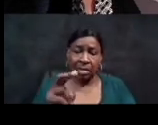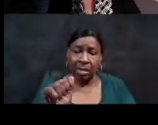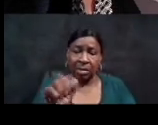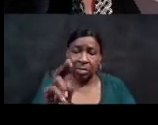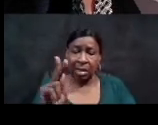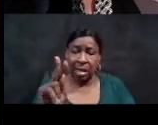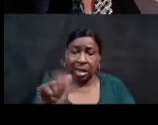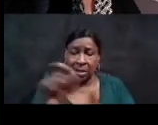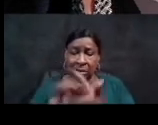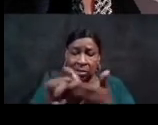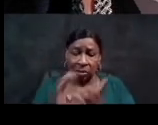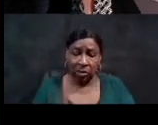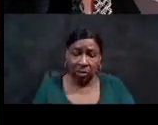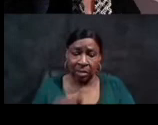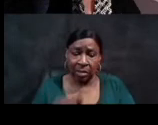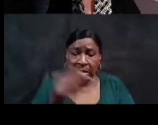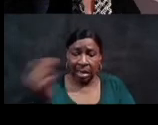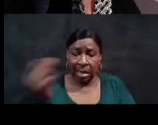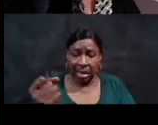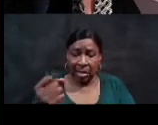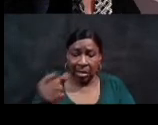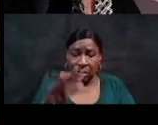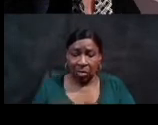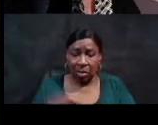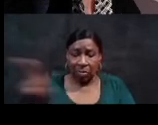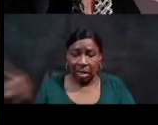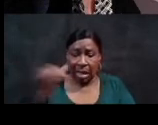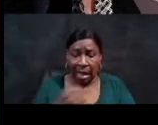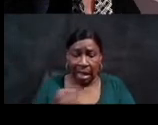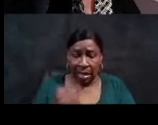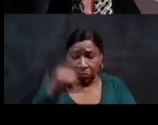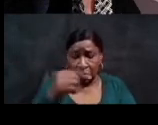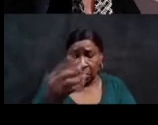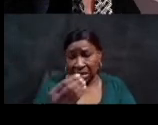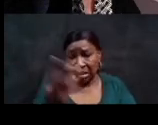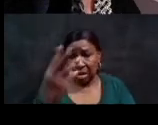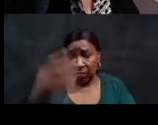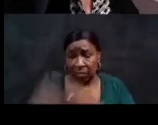who was detained on Manus Island for several years,